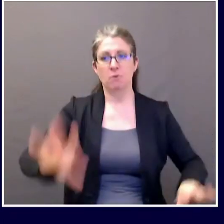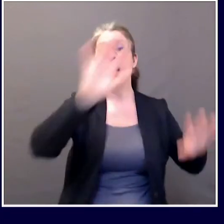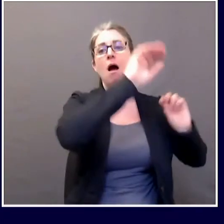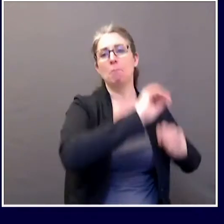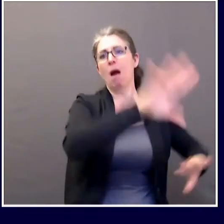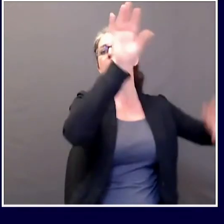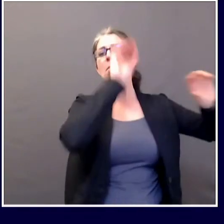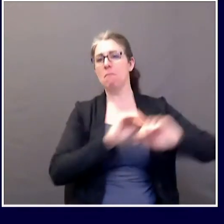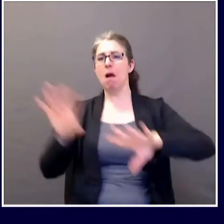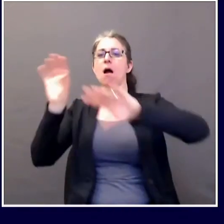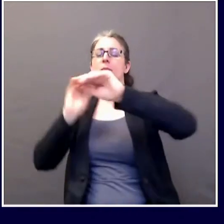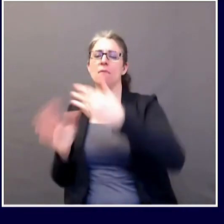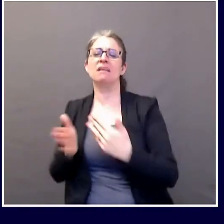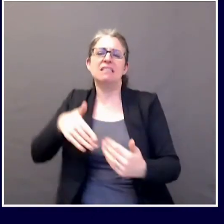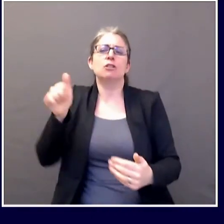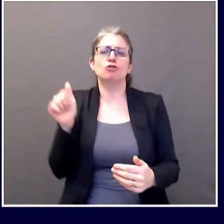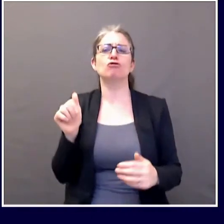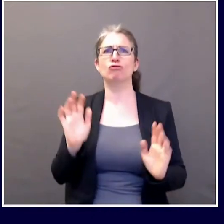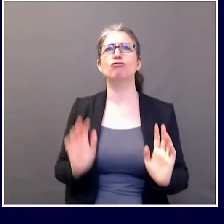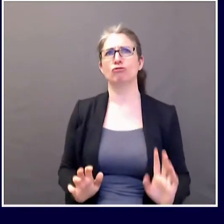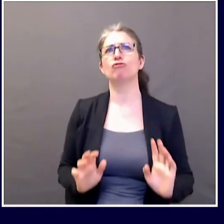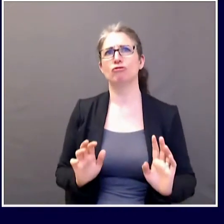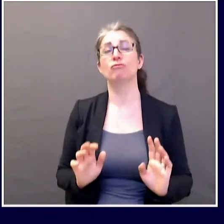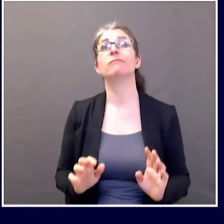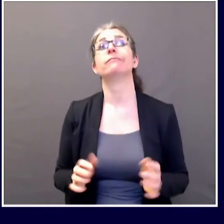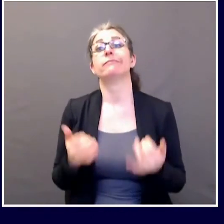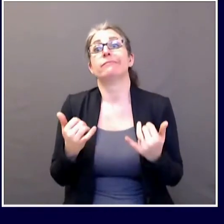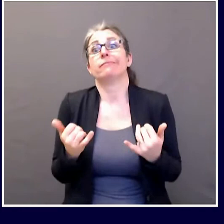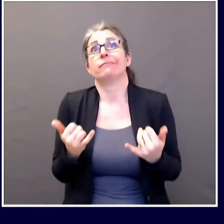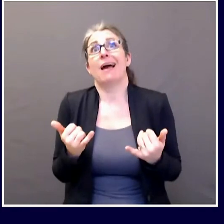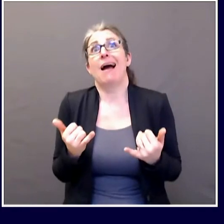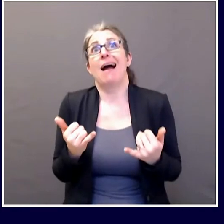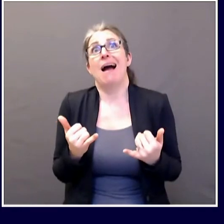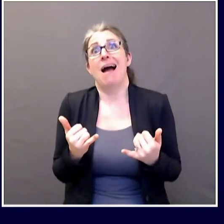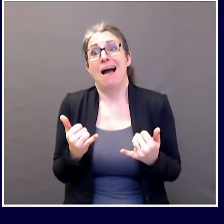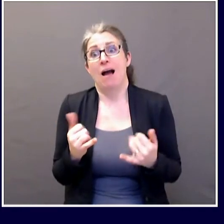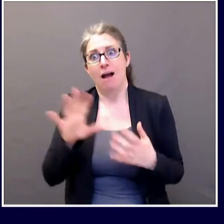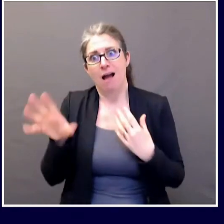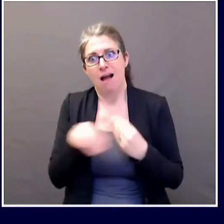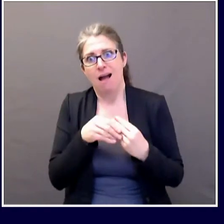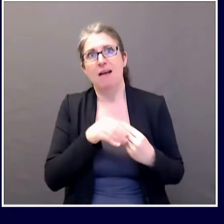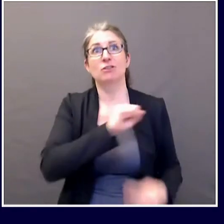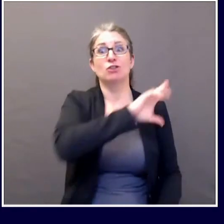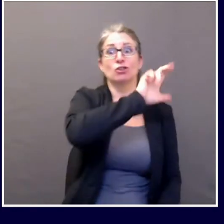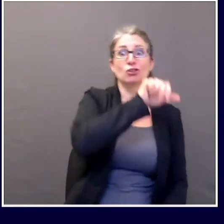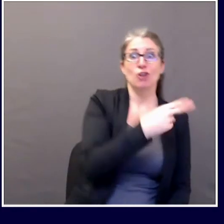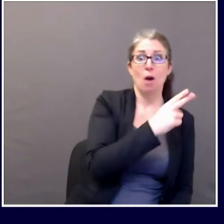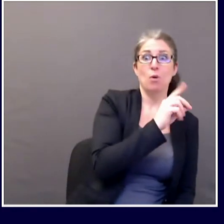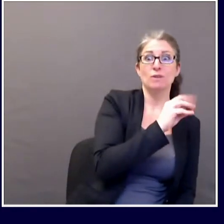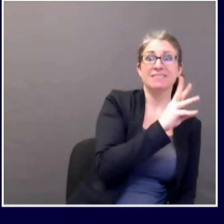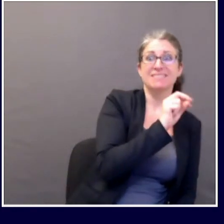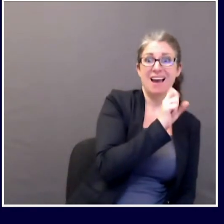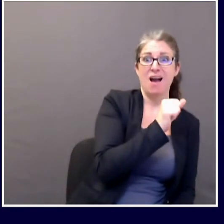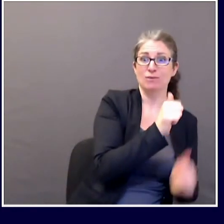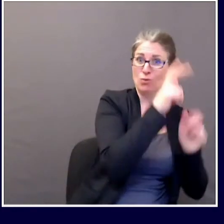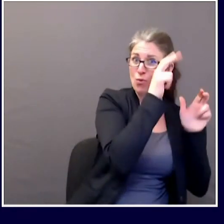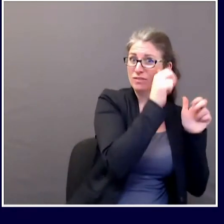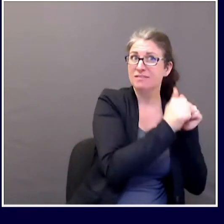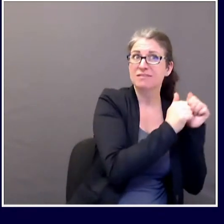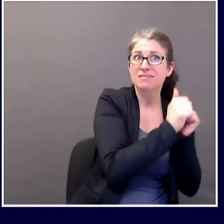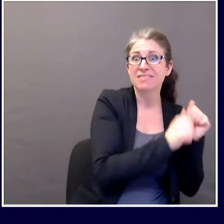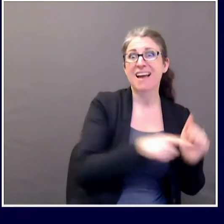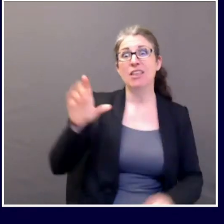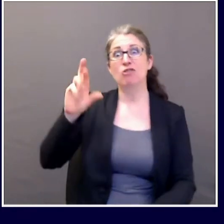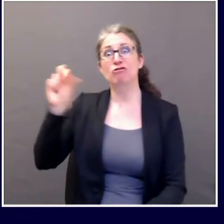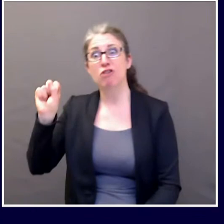these large scale, high throughput sites available, that is in some respects, one of the modes of operation.